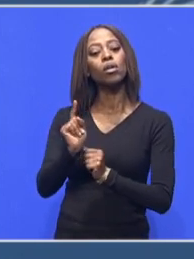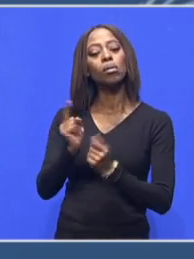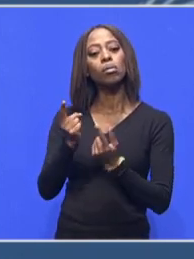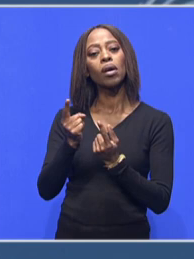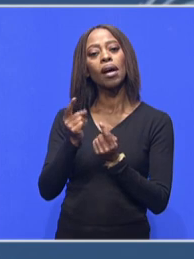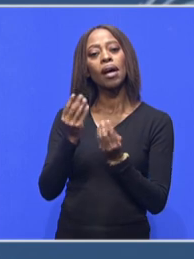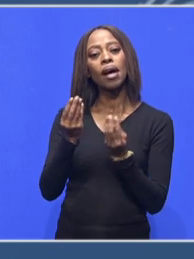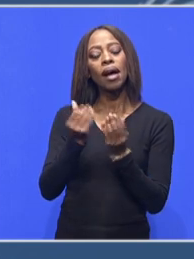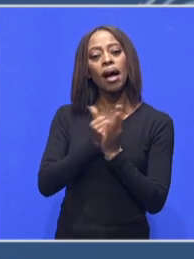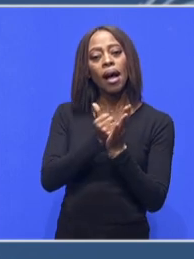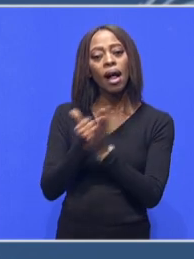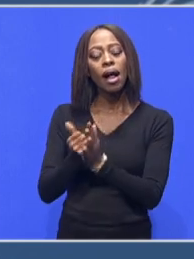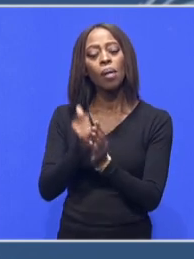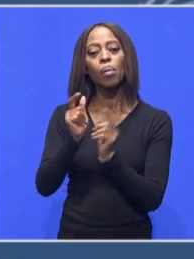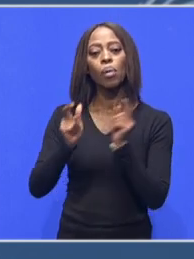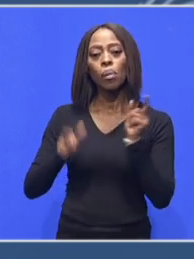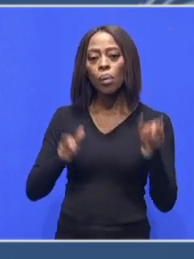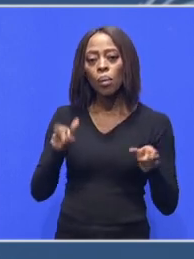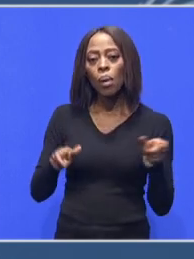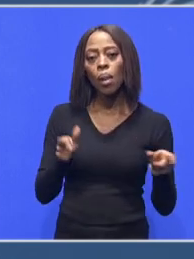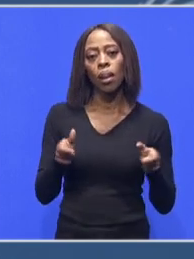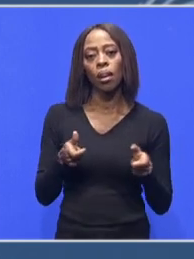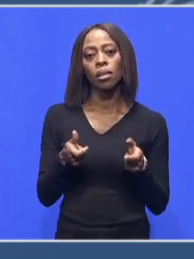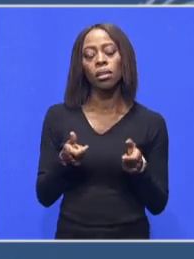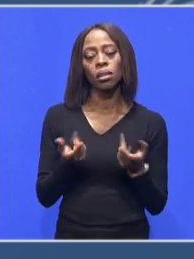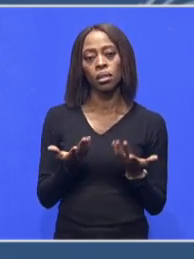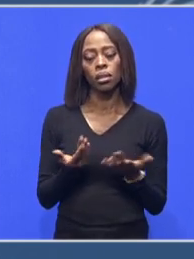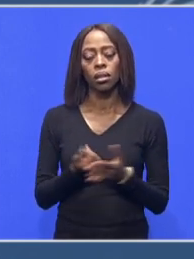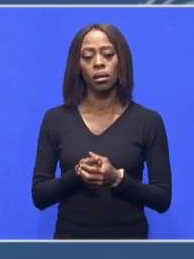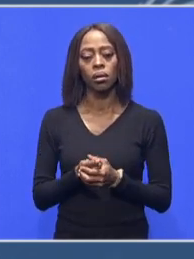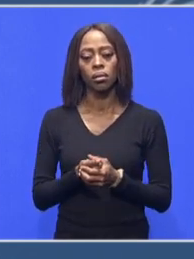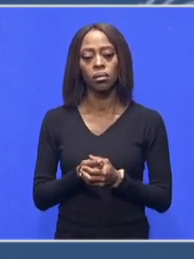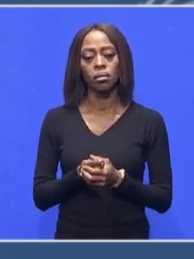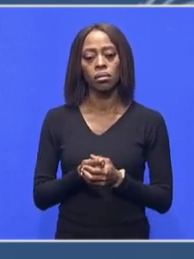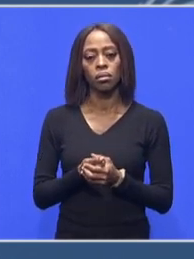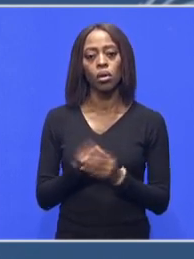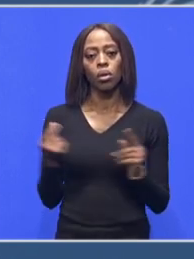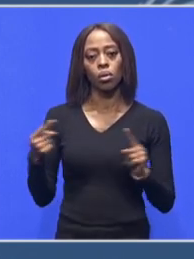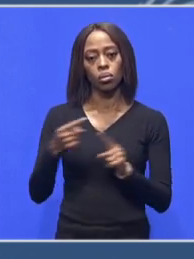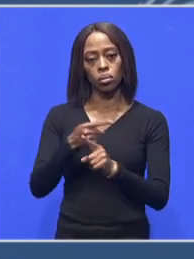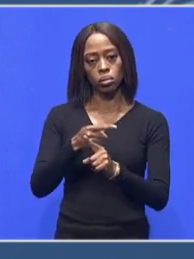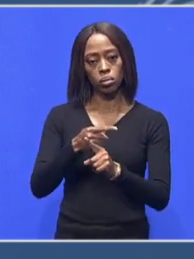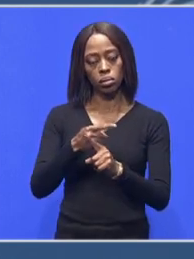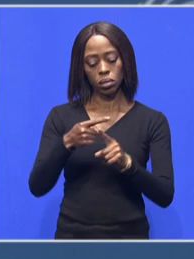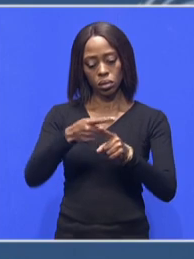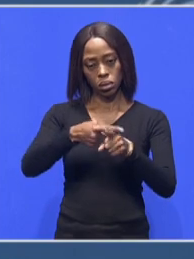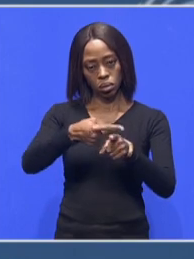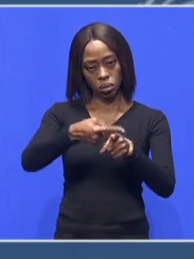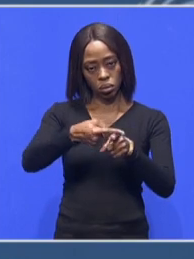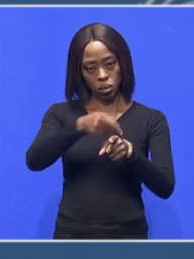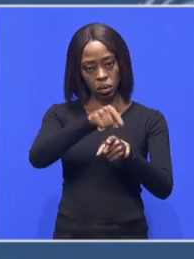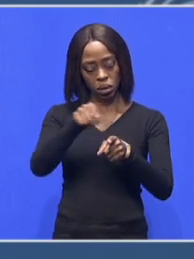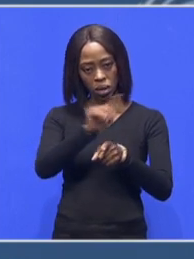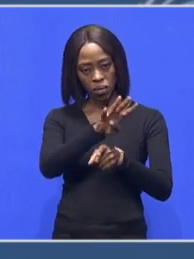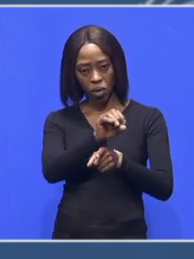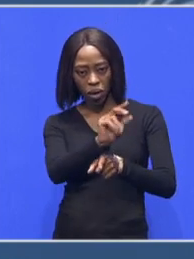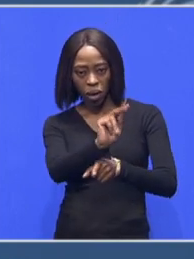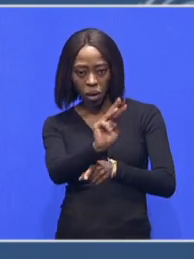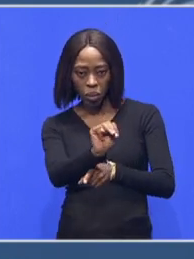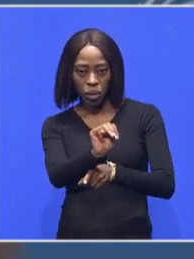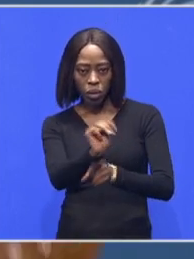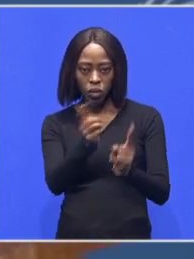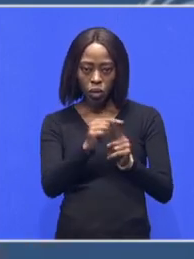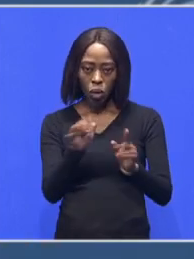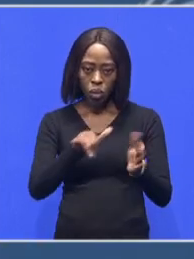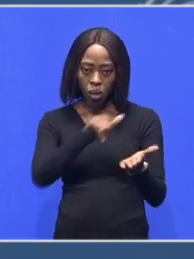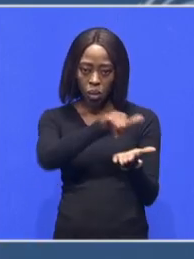humanitarian assistance, and the crossing point, it's not far, it's like 40 kilometers from the